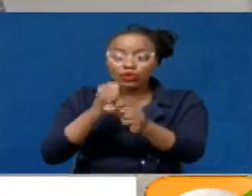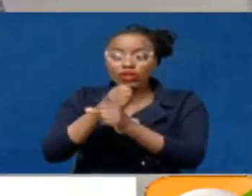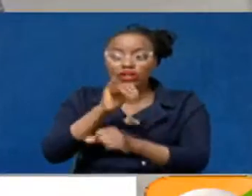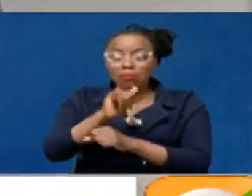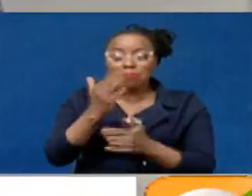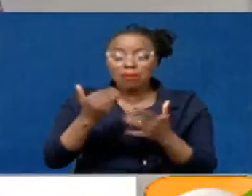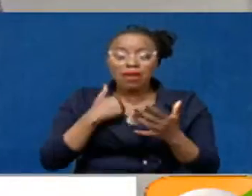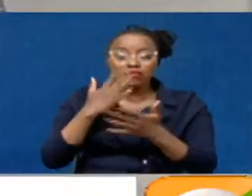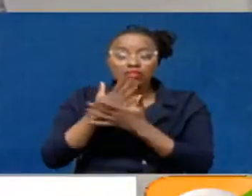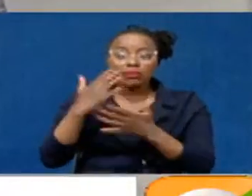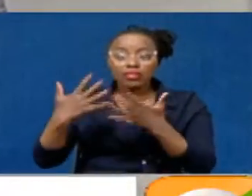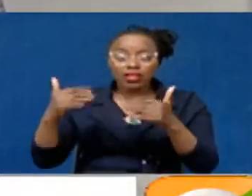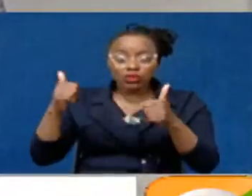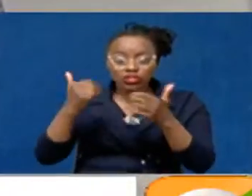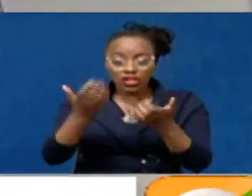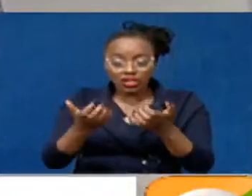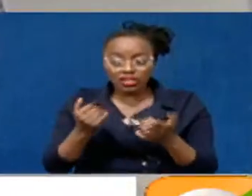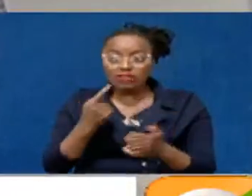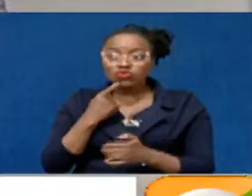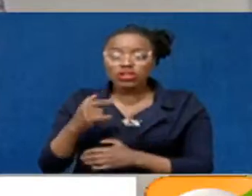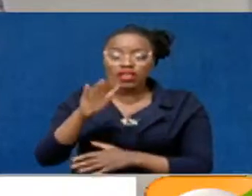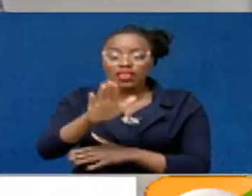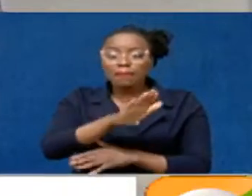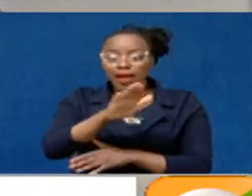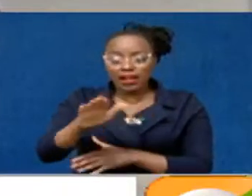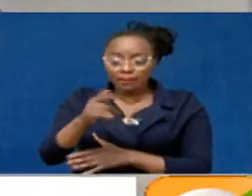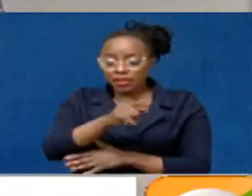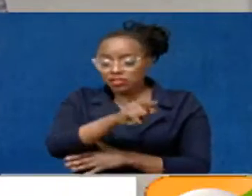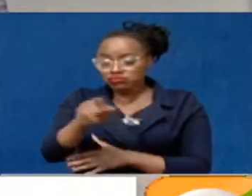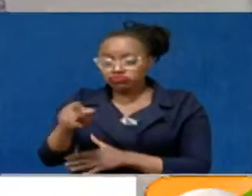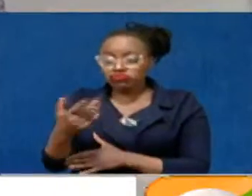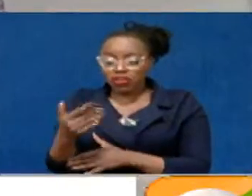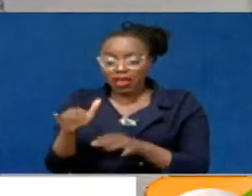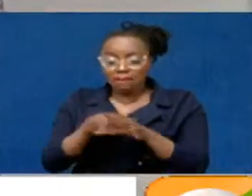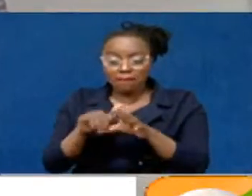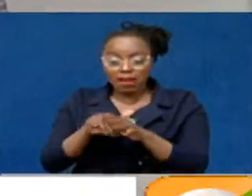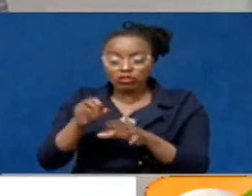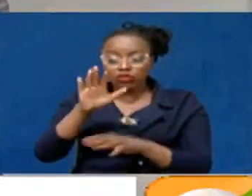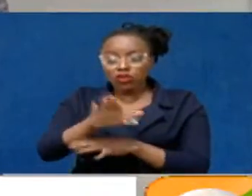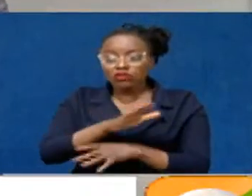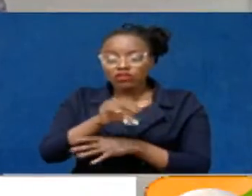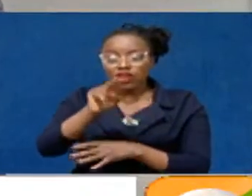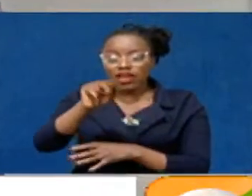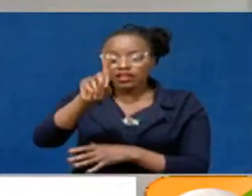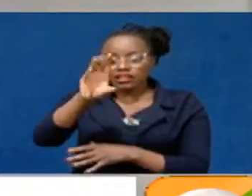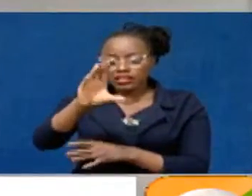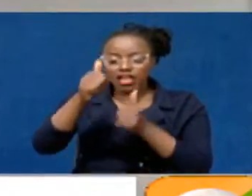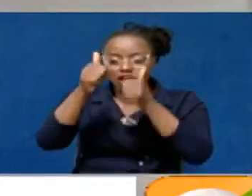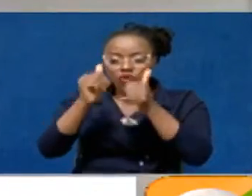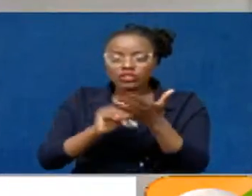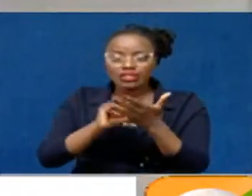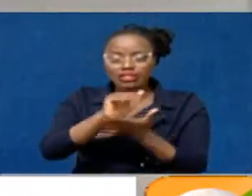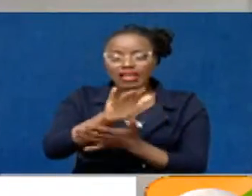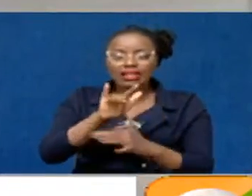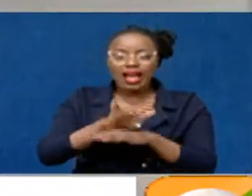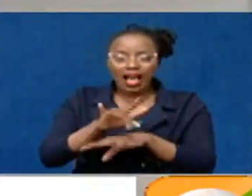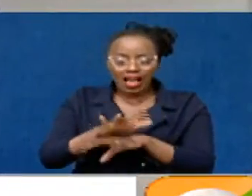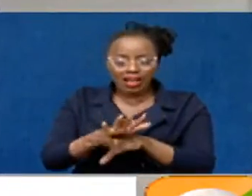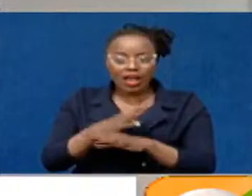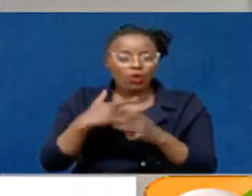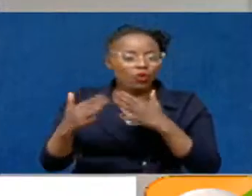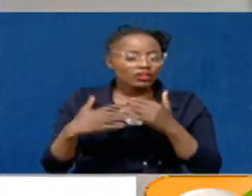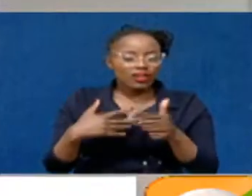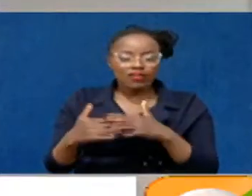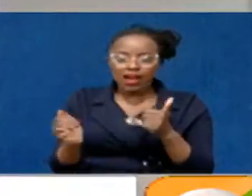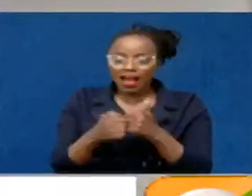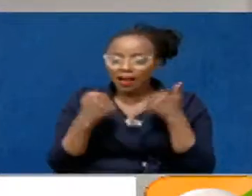maybe there are some things that he needed to tell parliamentarians. But the notice for the NDC came earlier. But be it as it may, the